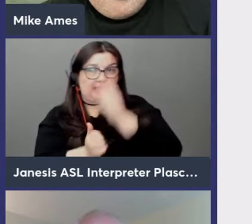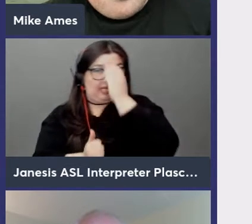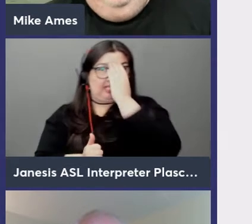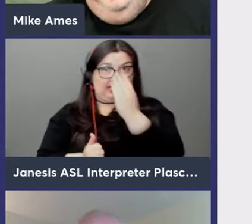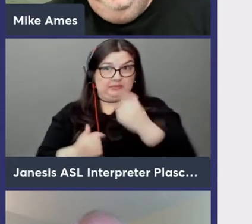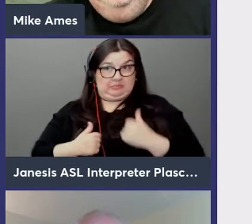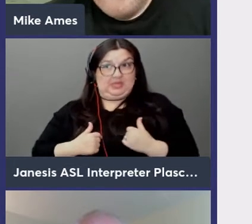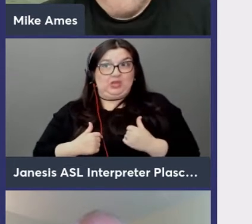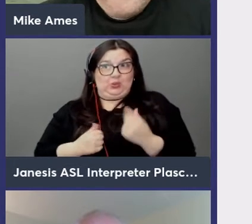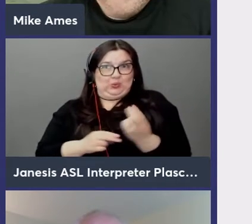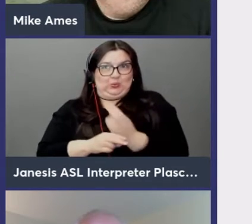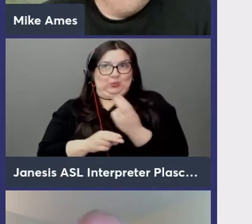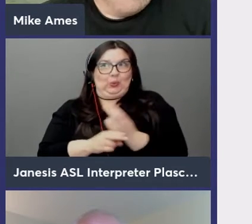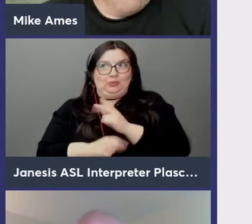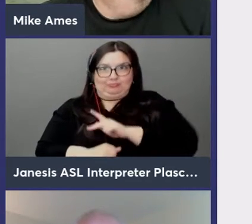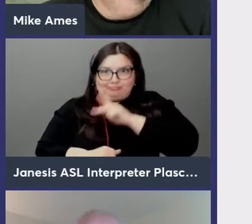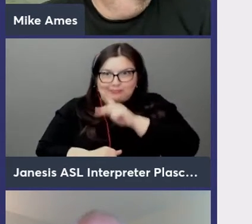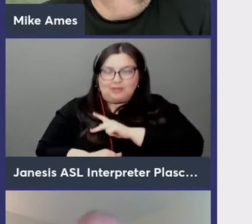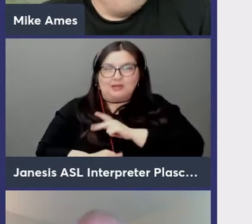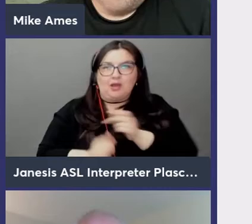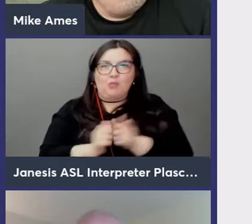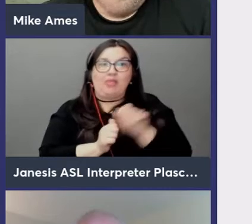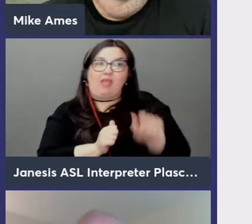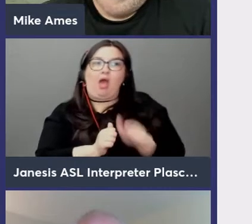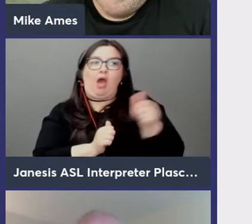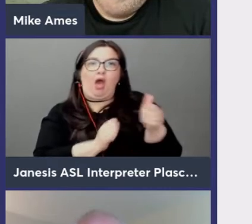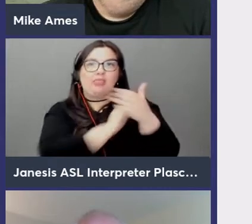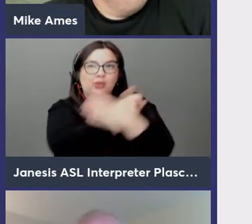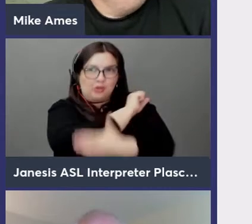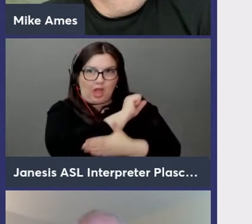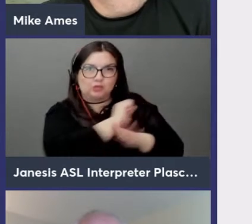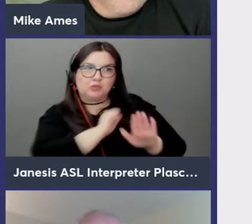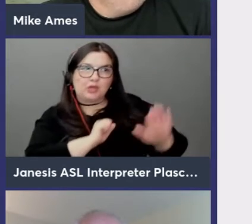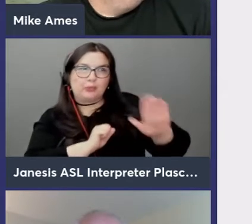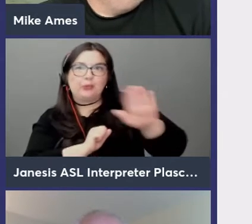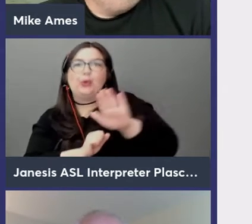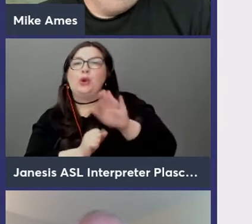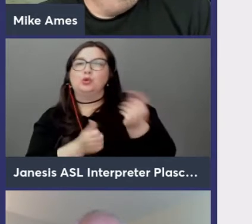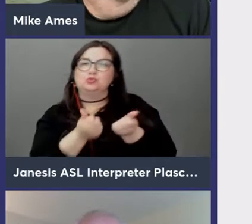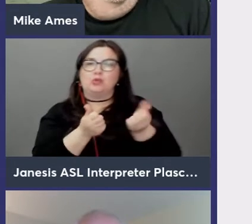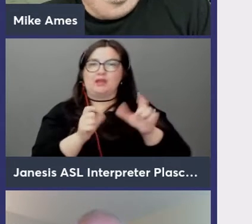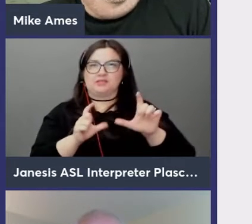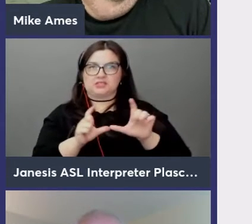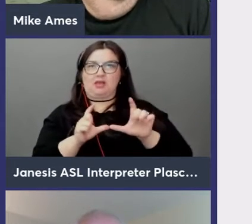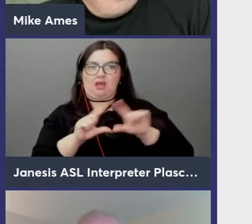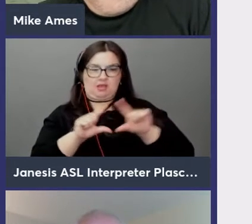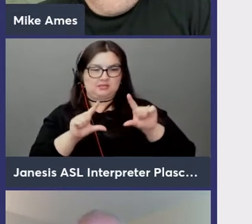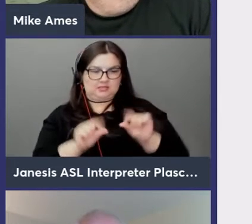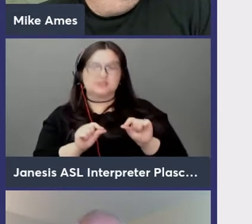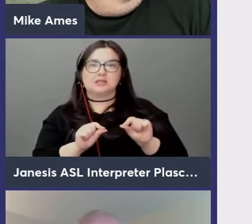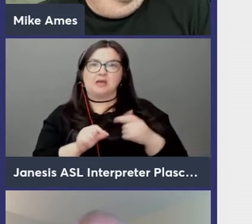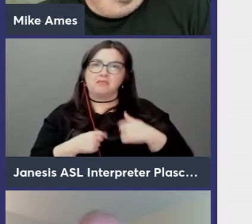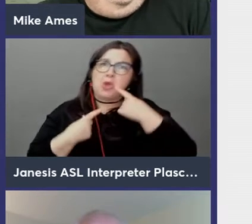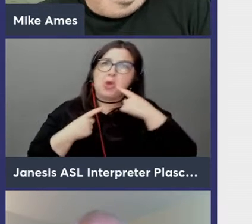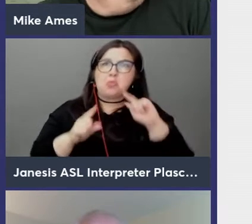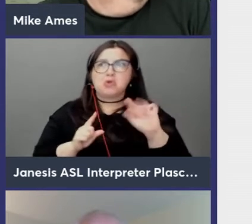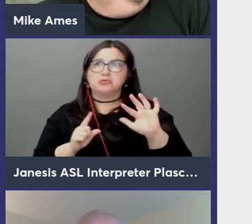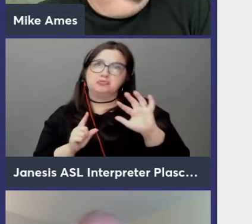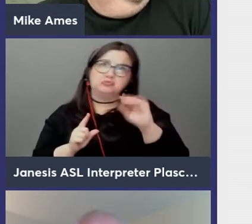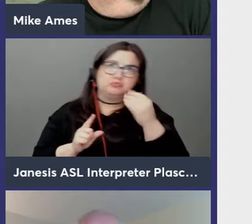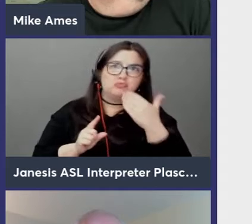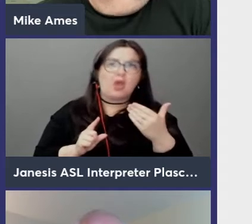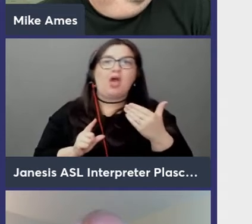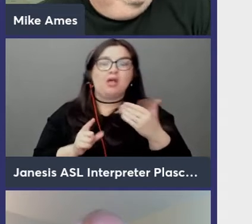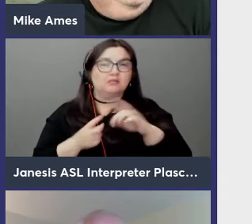used it with other countries' driver's licenses, and it works pretty well. There are other